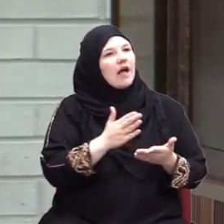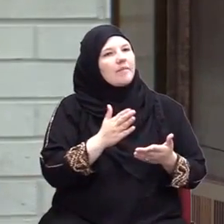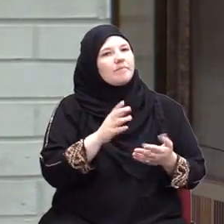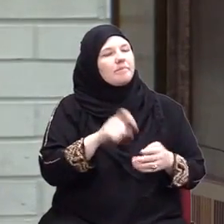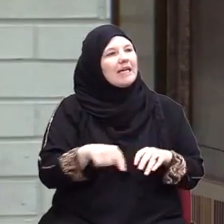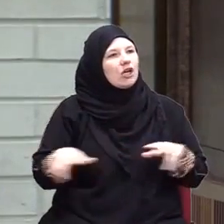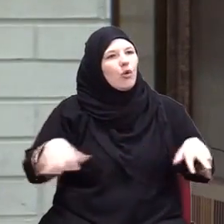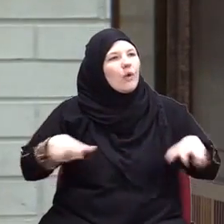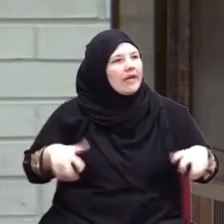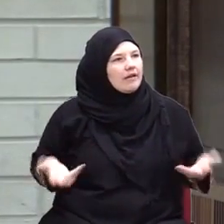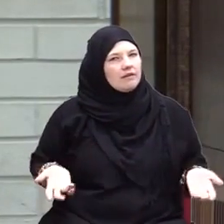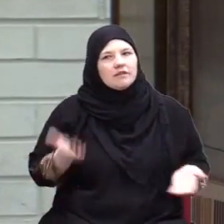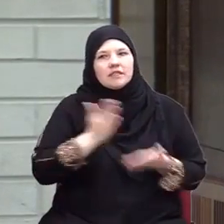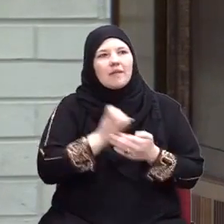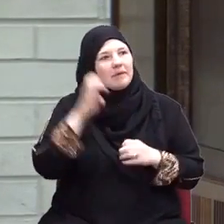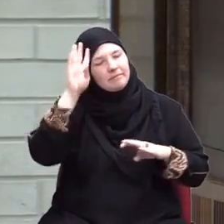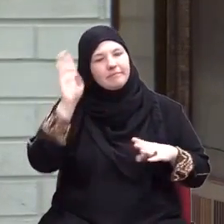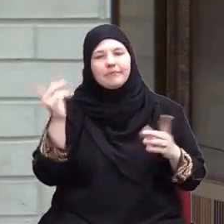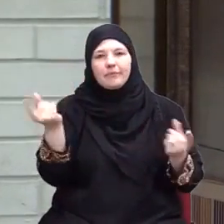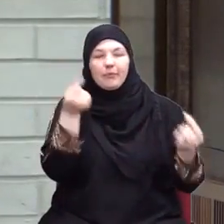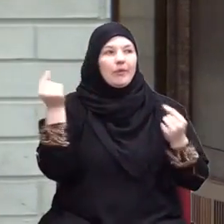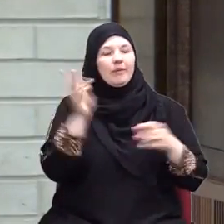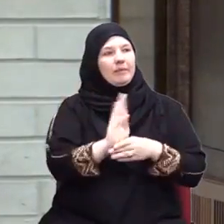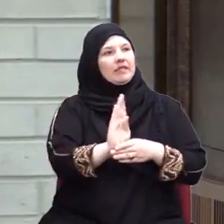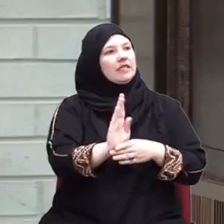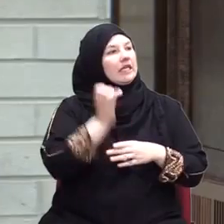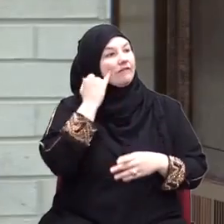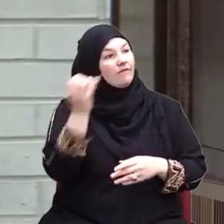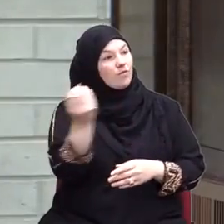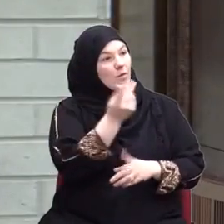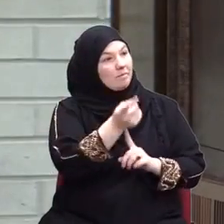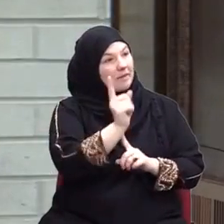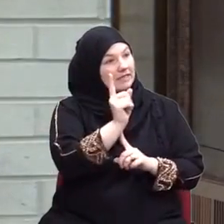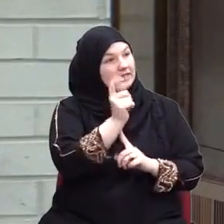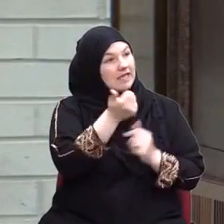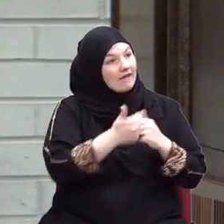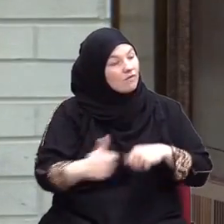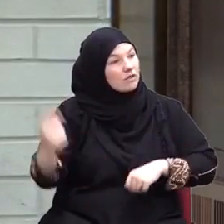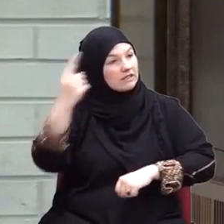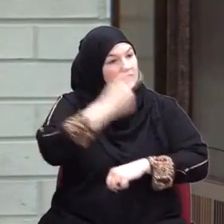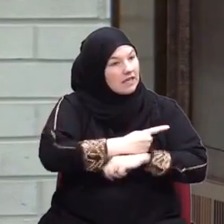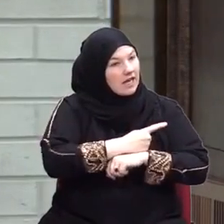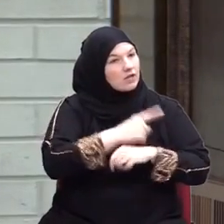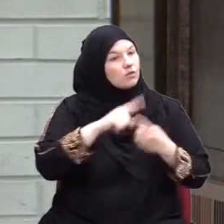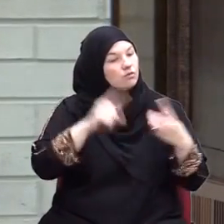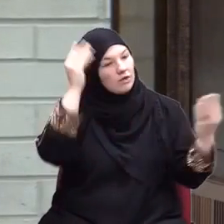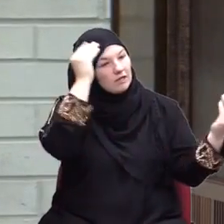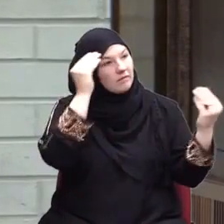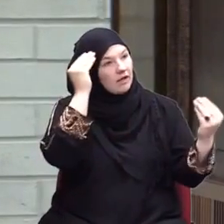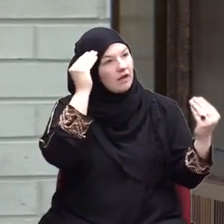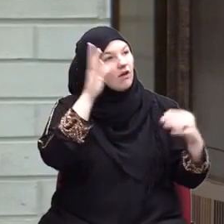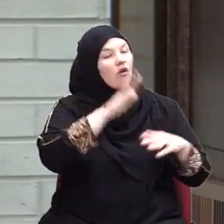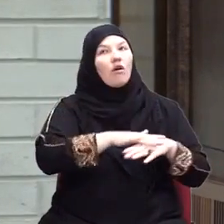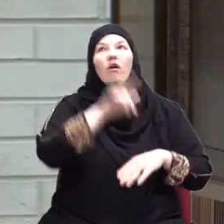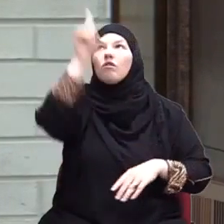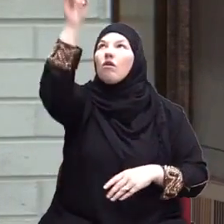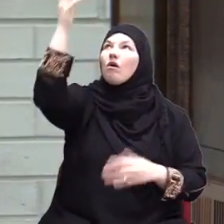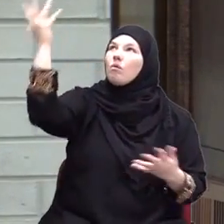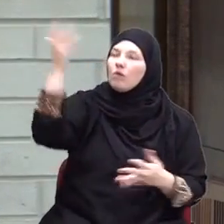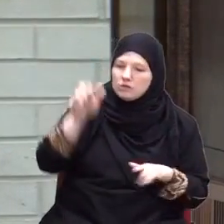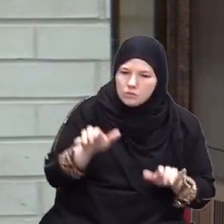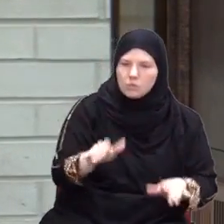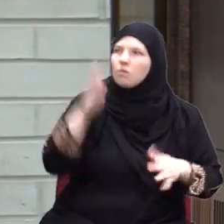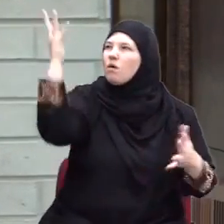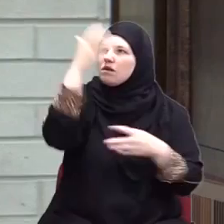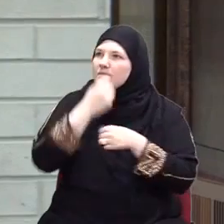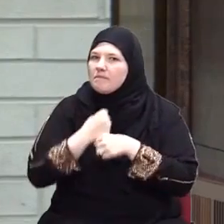busy to think on our own. So if you have few minutes every day to reflect on the creation of Allah,